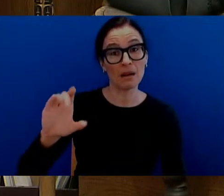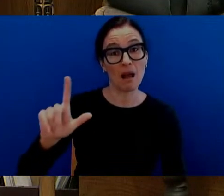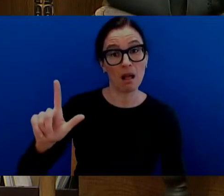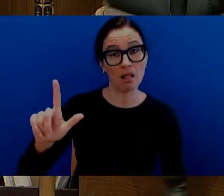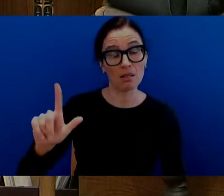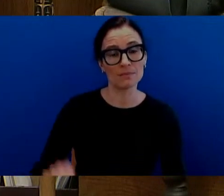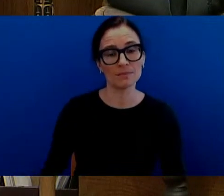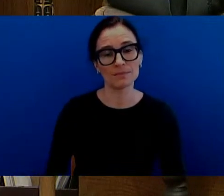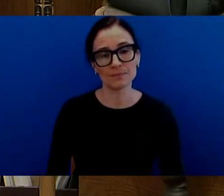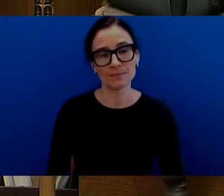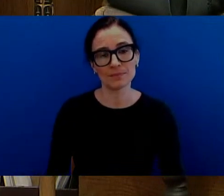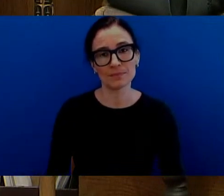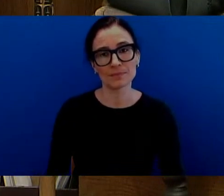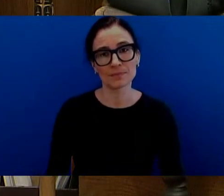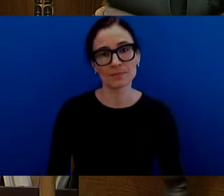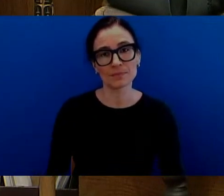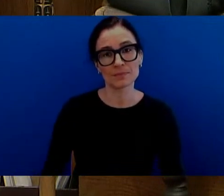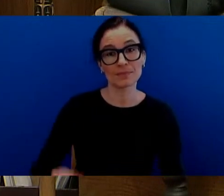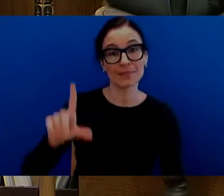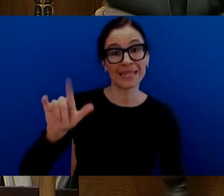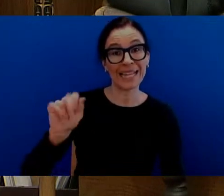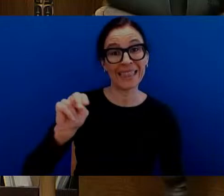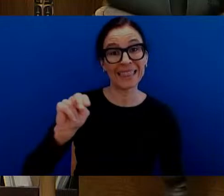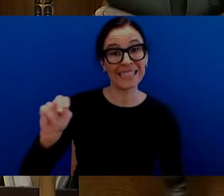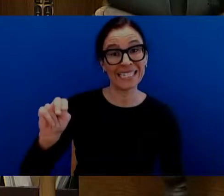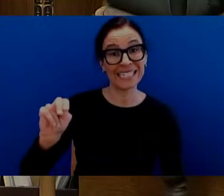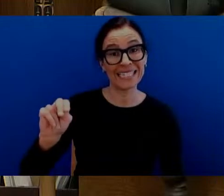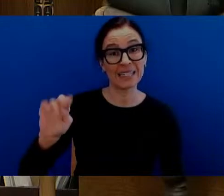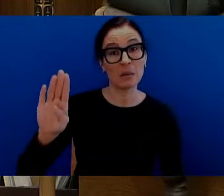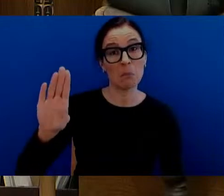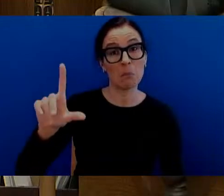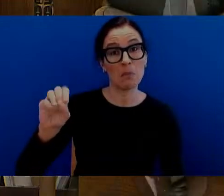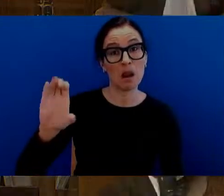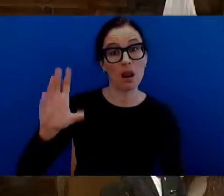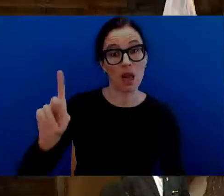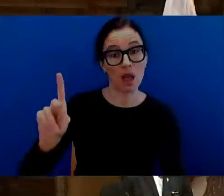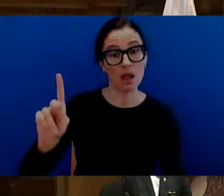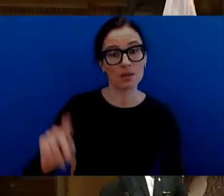Sky, Jeremy Valerot, BC Green Party.